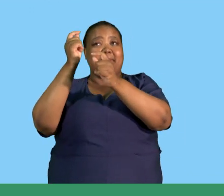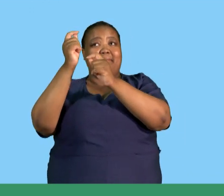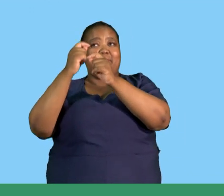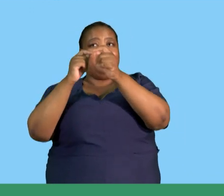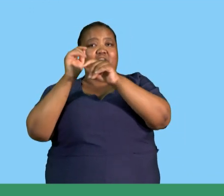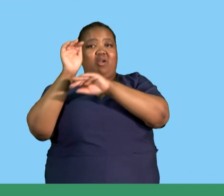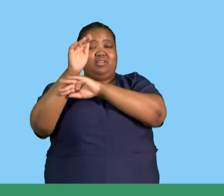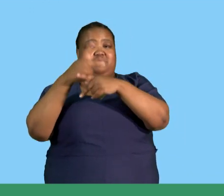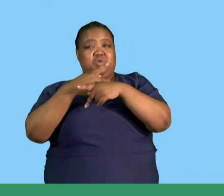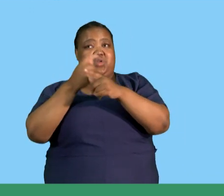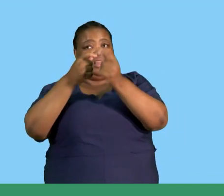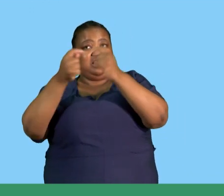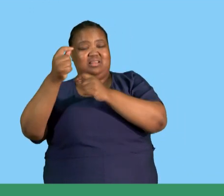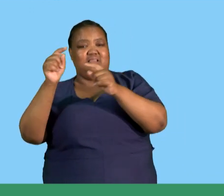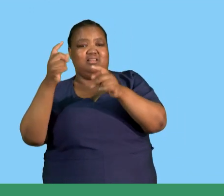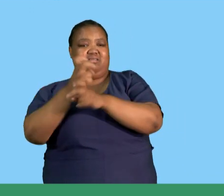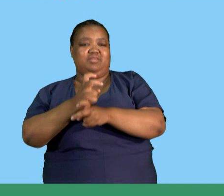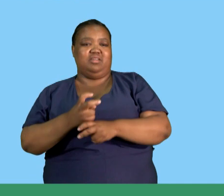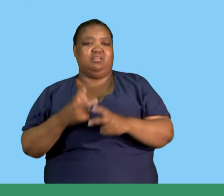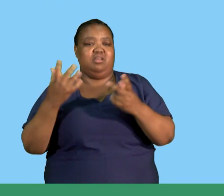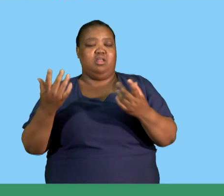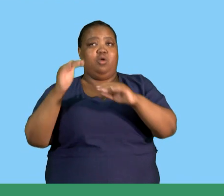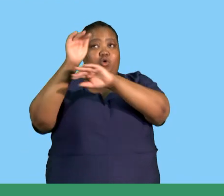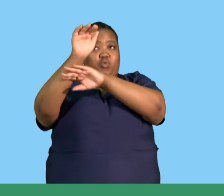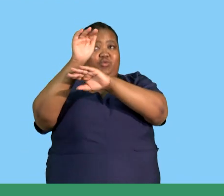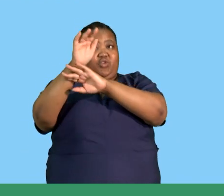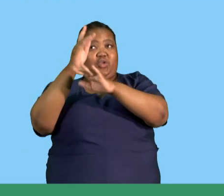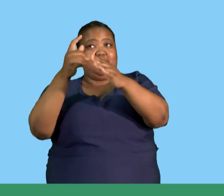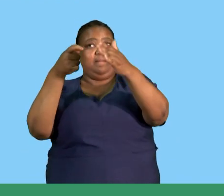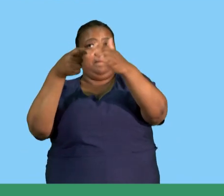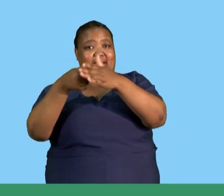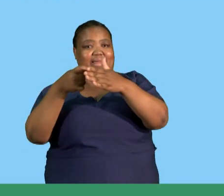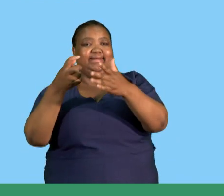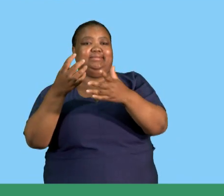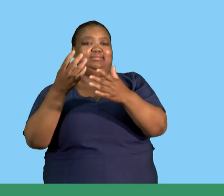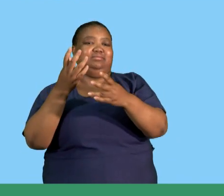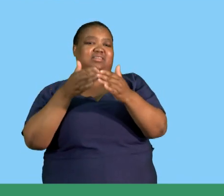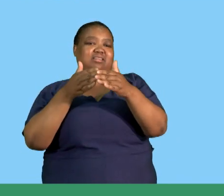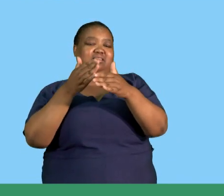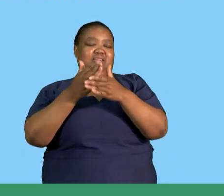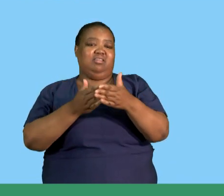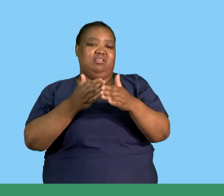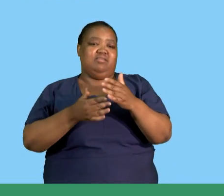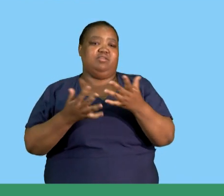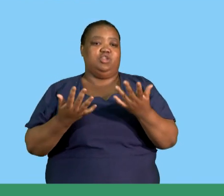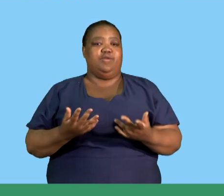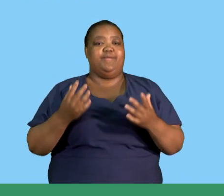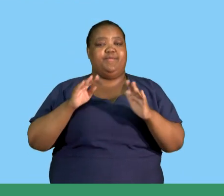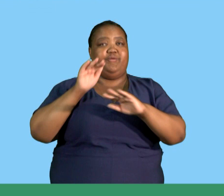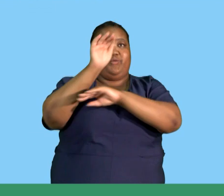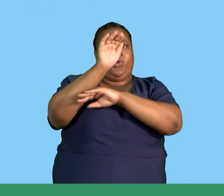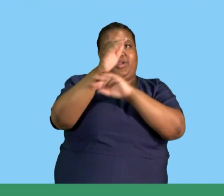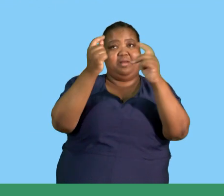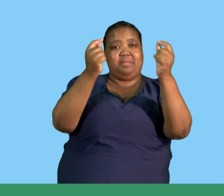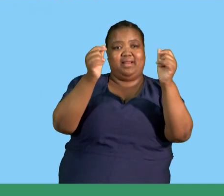foreign currencies are restricting imports. So what is the keyword there? You can check there. We can speak of foreign currencies. You